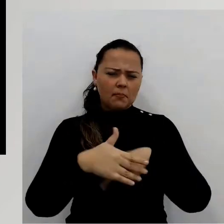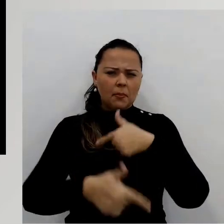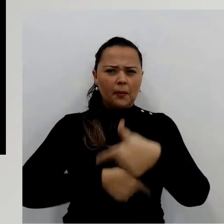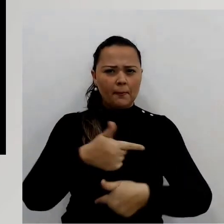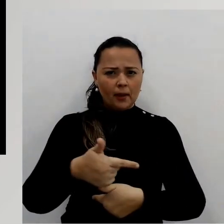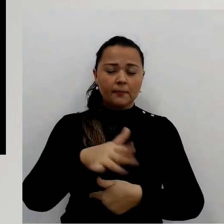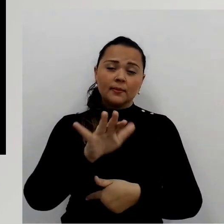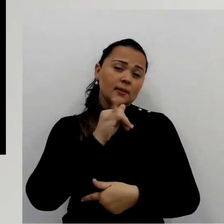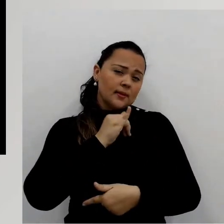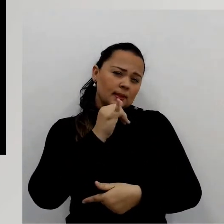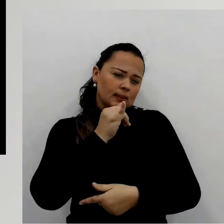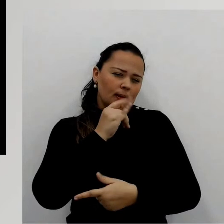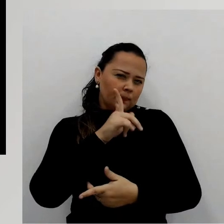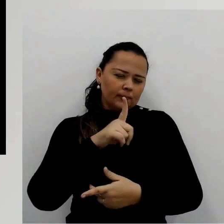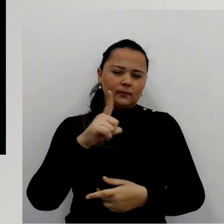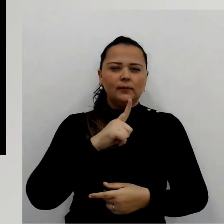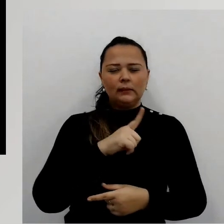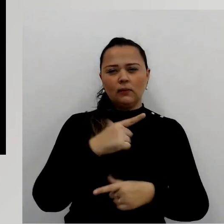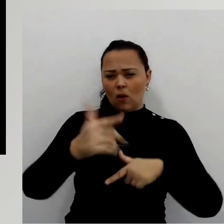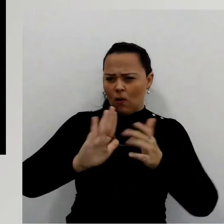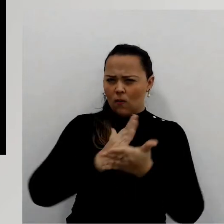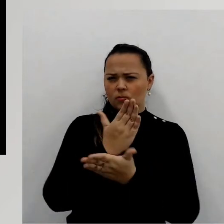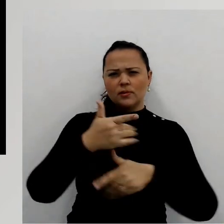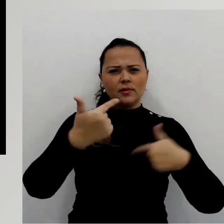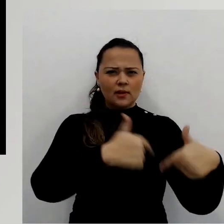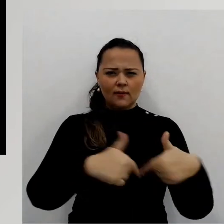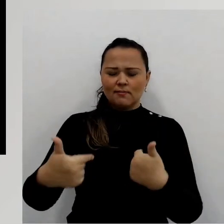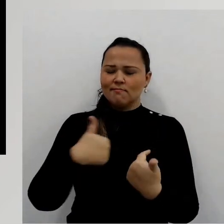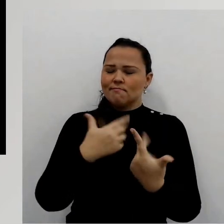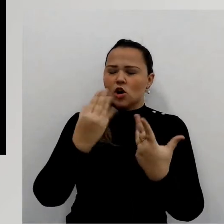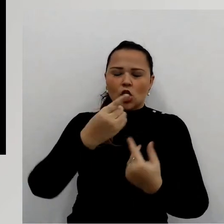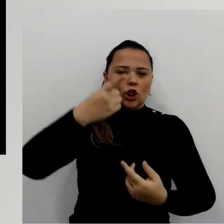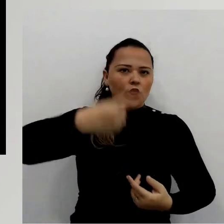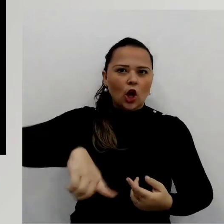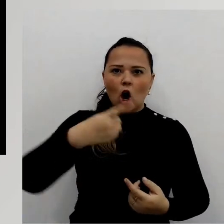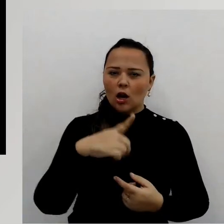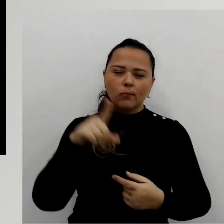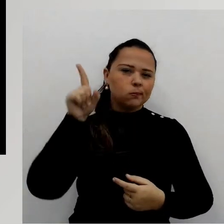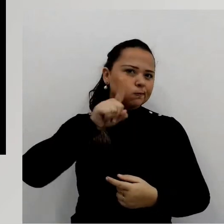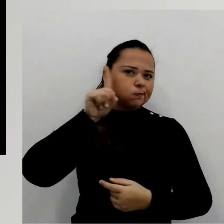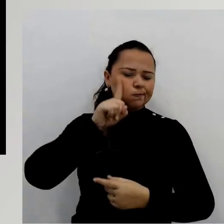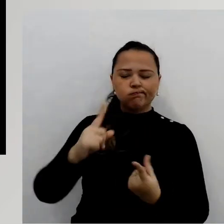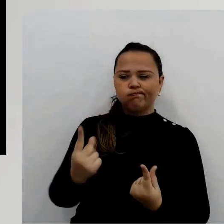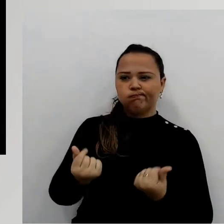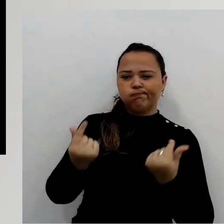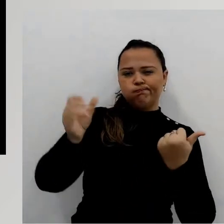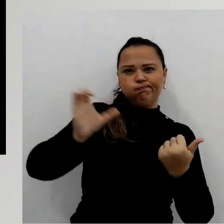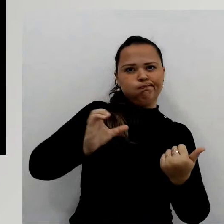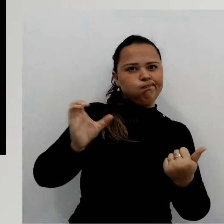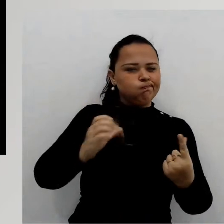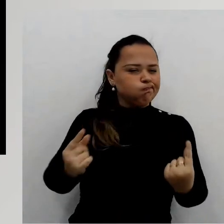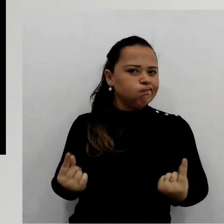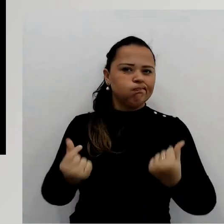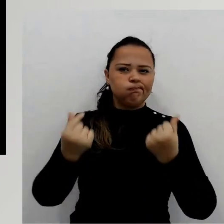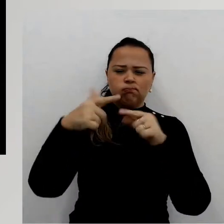was a multi-billion-dollar business in the United States. If you wanted typeset, you went to someone who set the type for you.